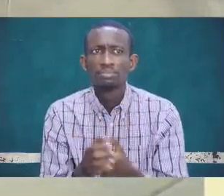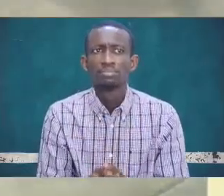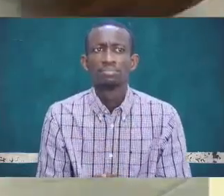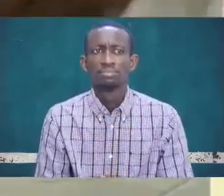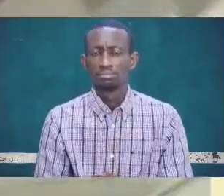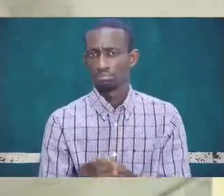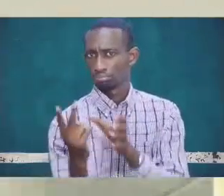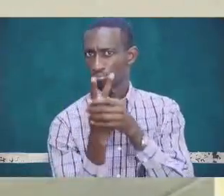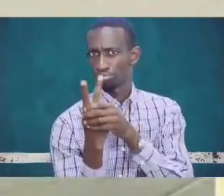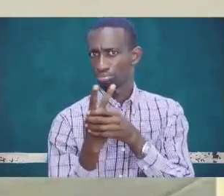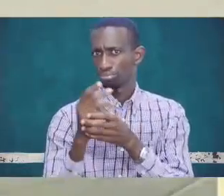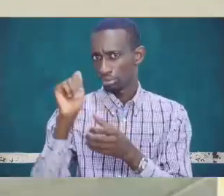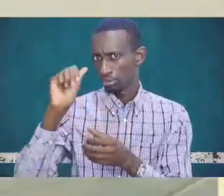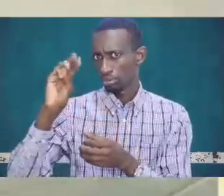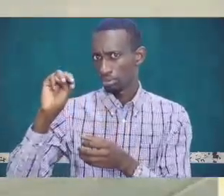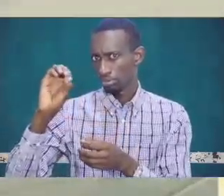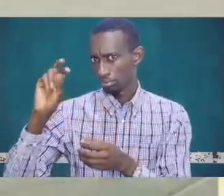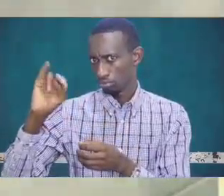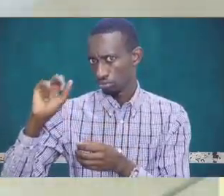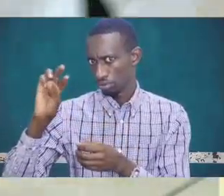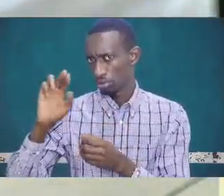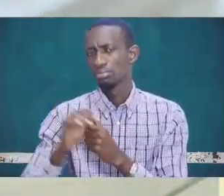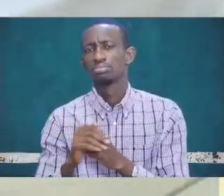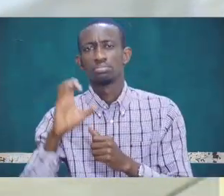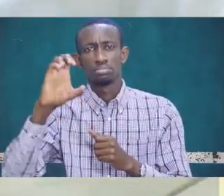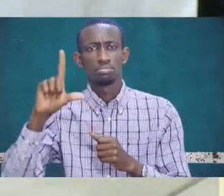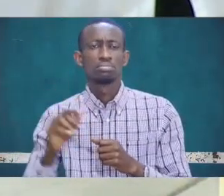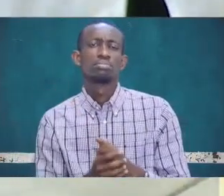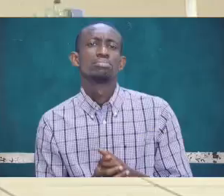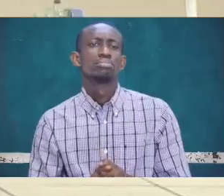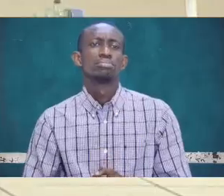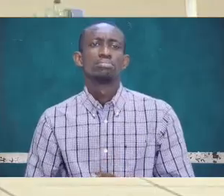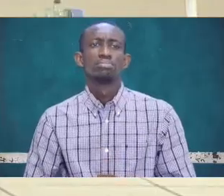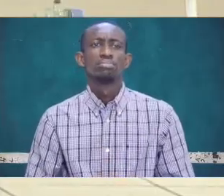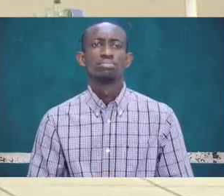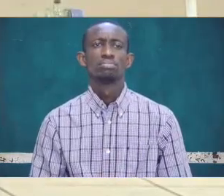of ammonium chloride. We have ammonium chloride.